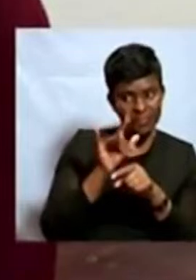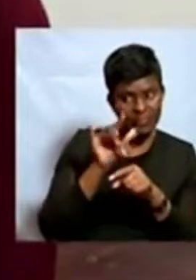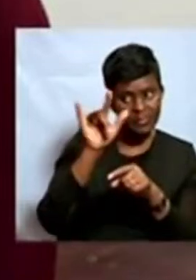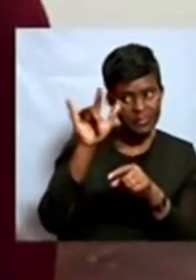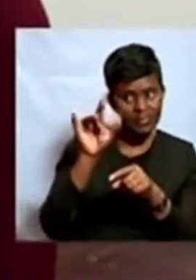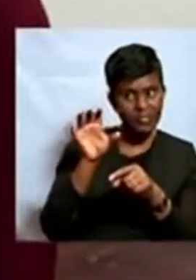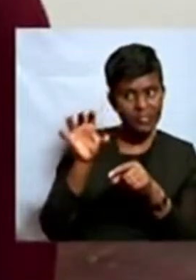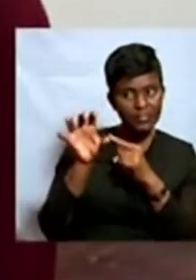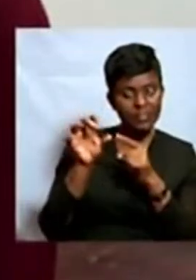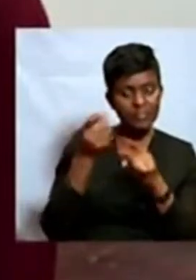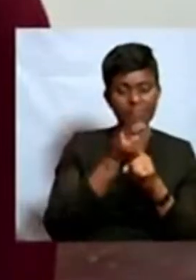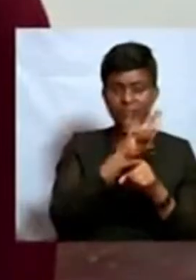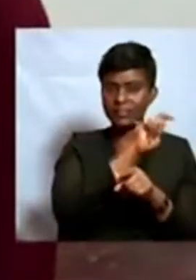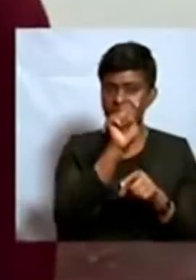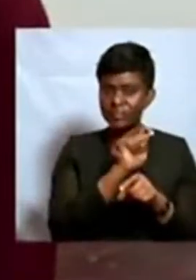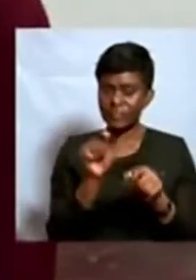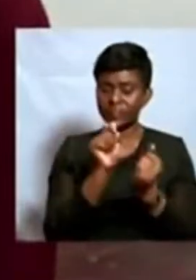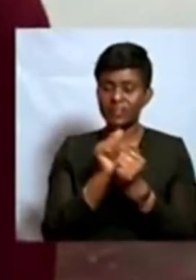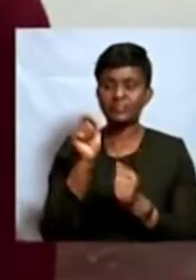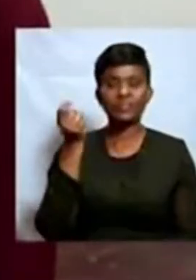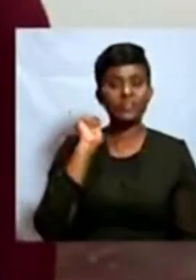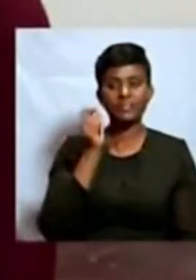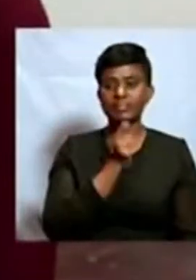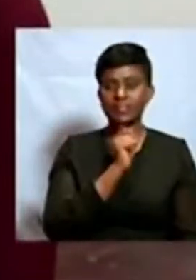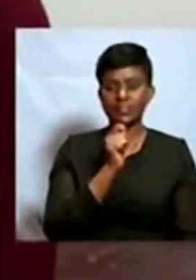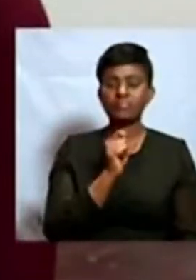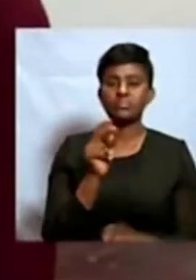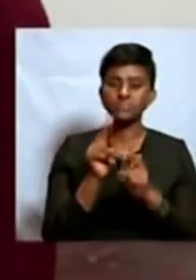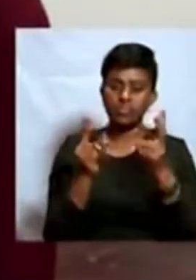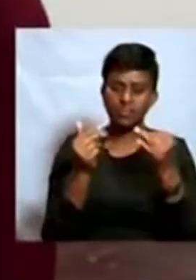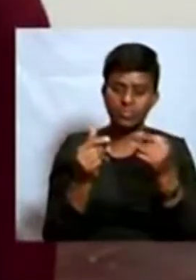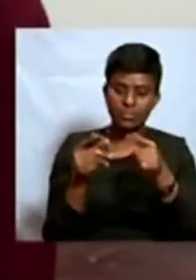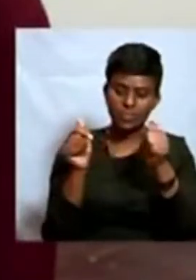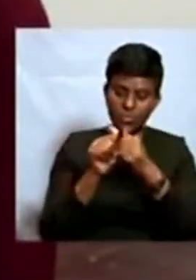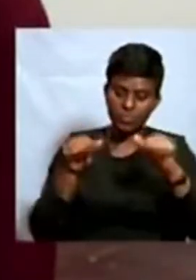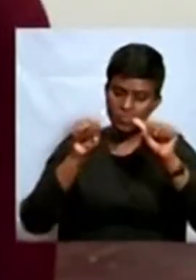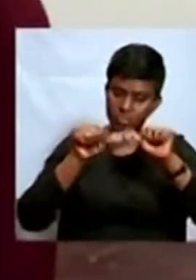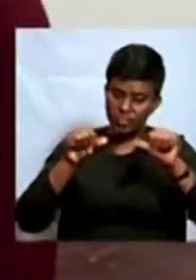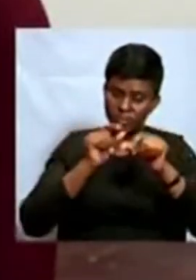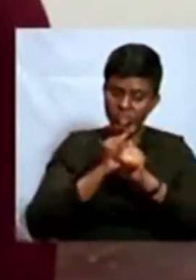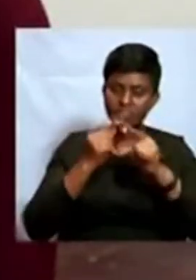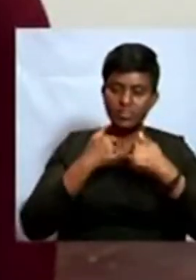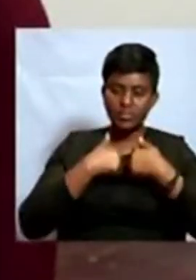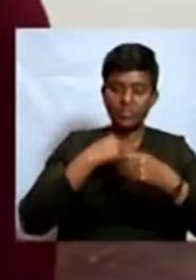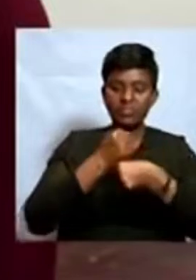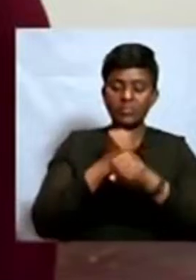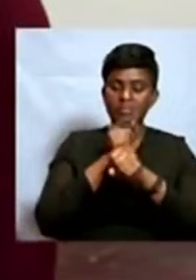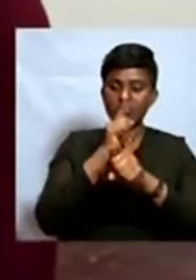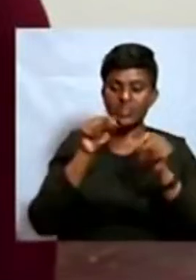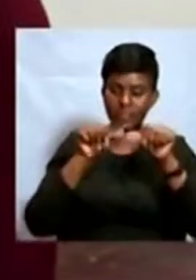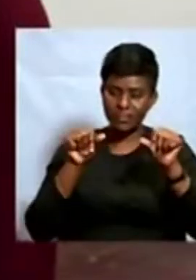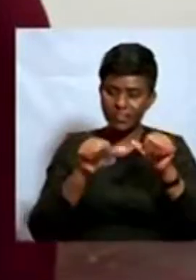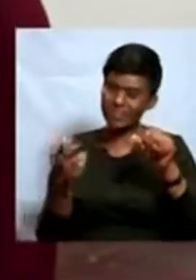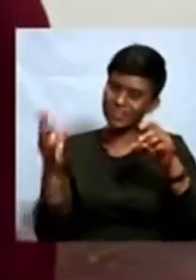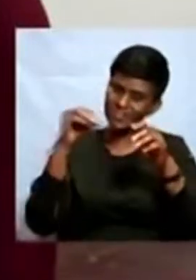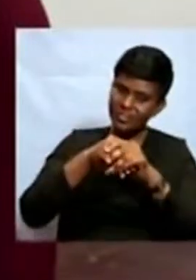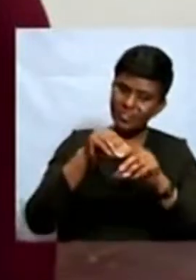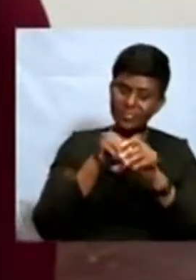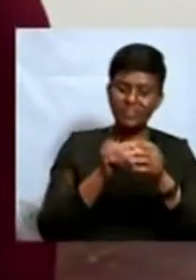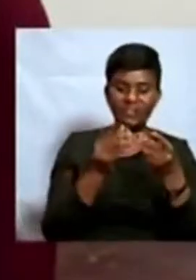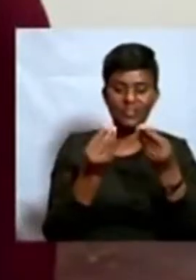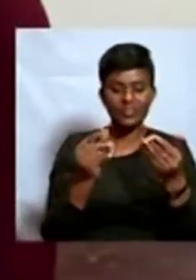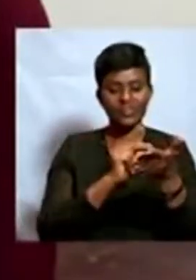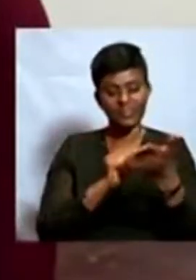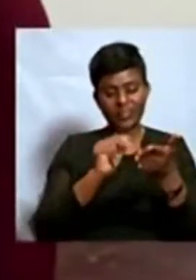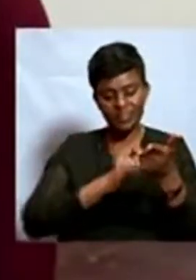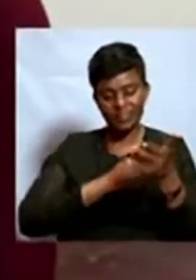and Tanzania. So when it comes to the audit, we just have to make sure that the audit is coming in a few weeks. We